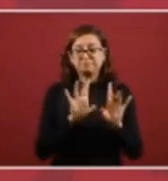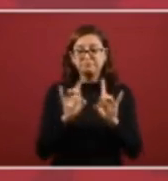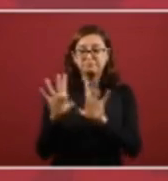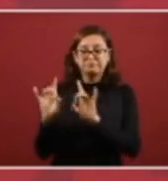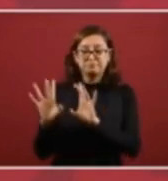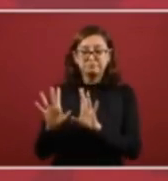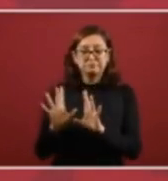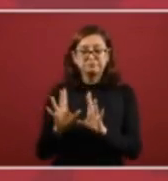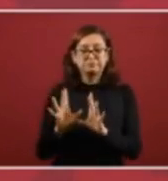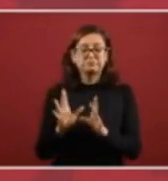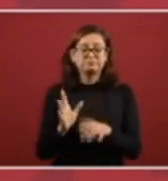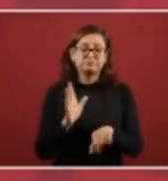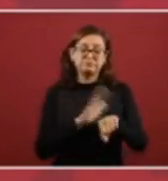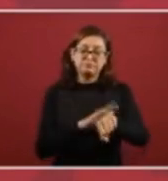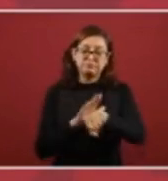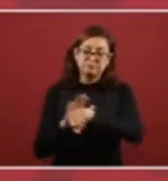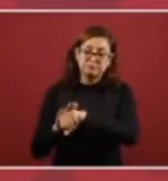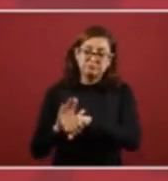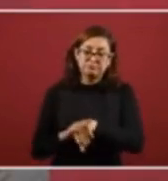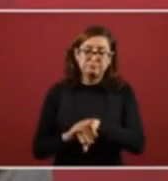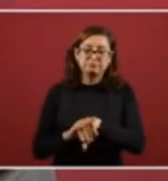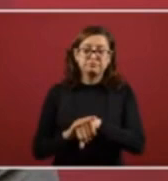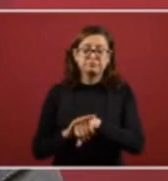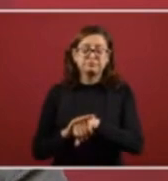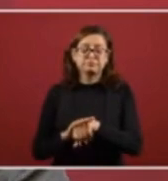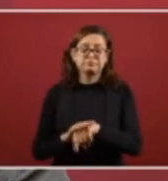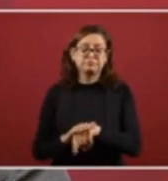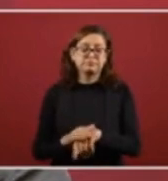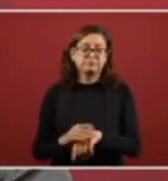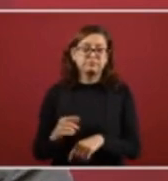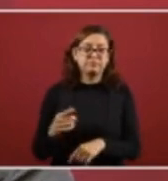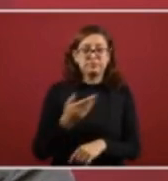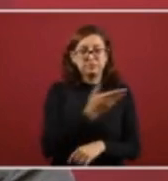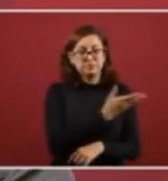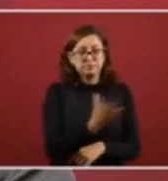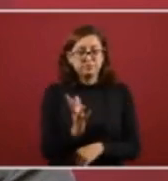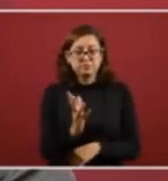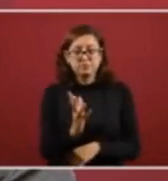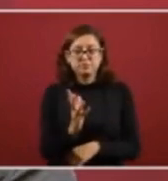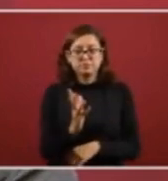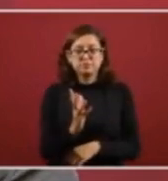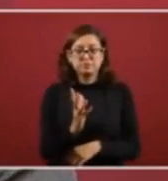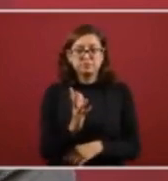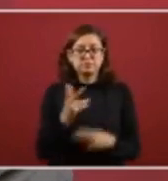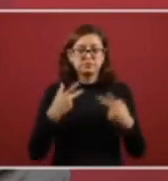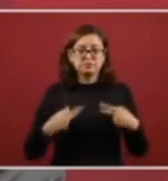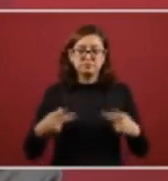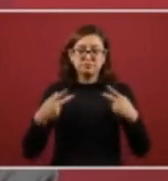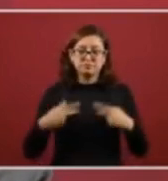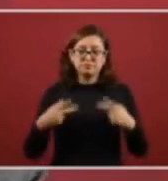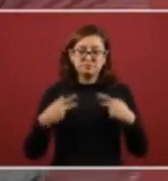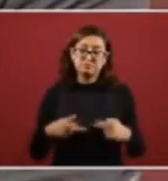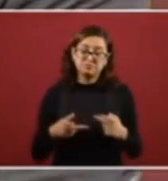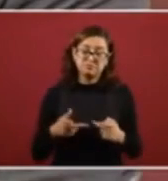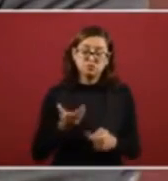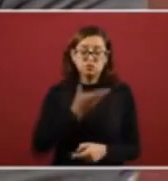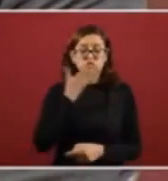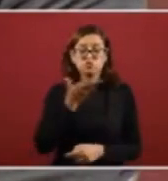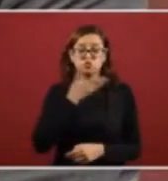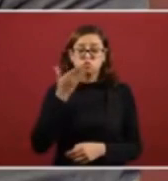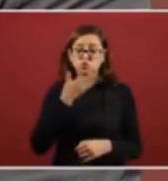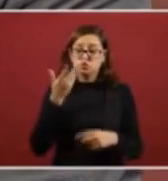happening. Y hacer un llamado a los and to que se dedican al robo,